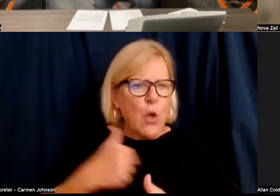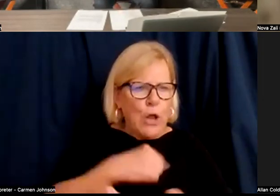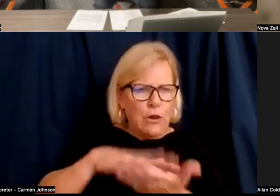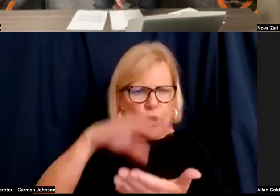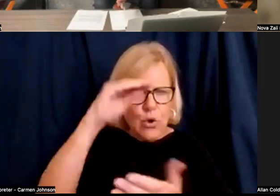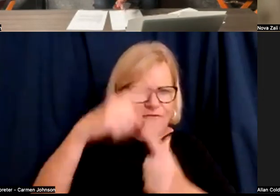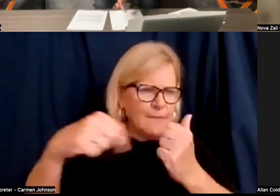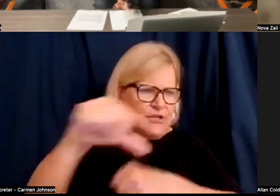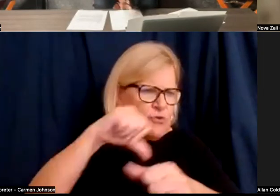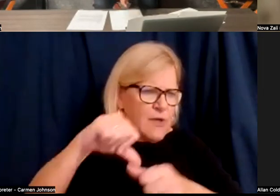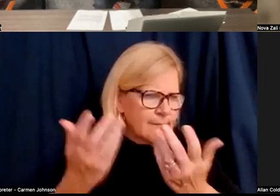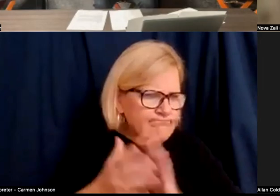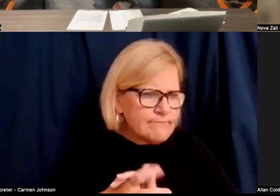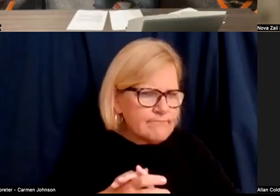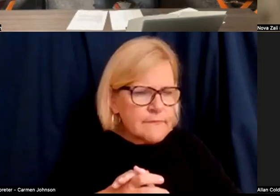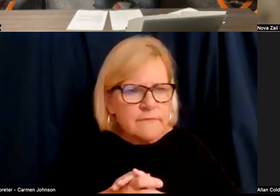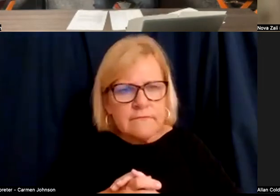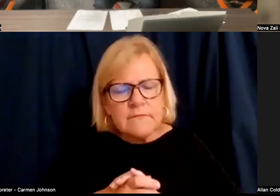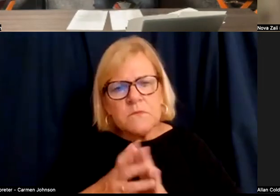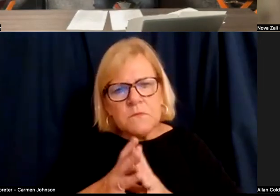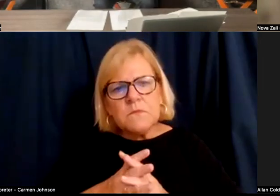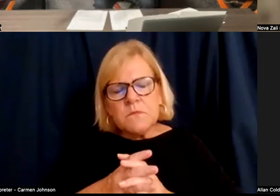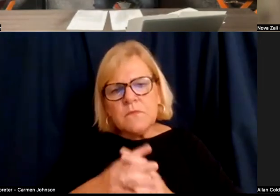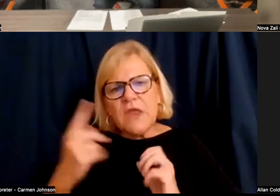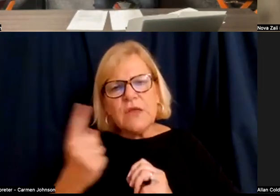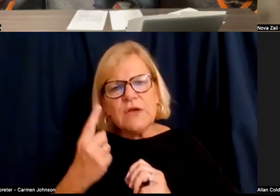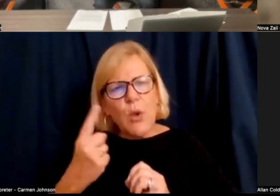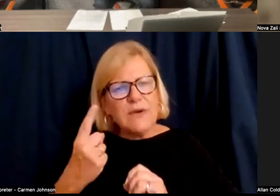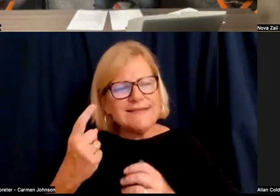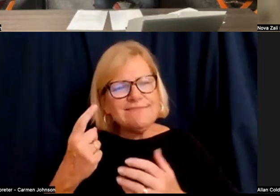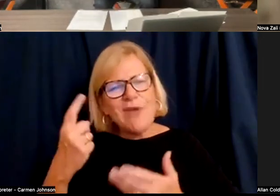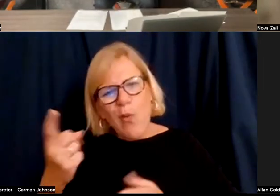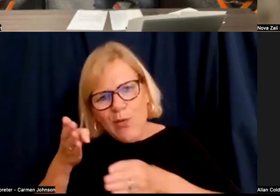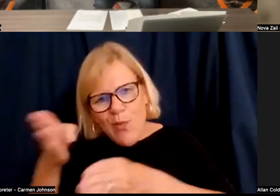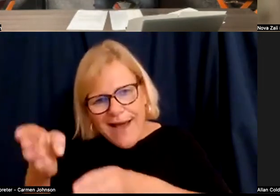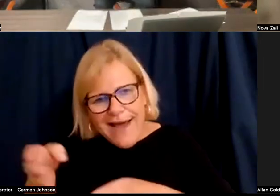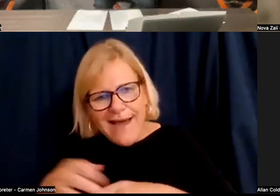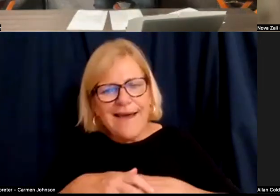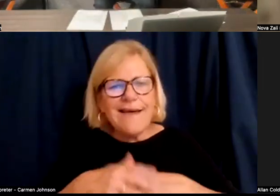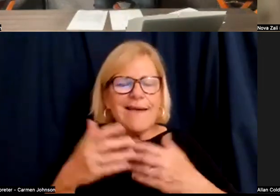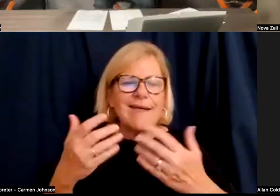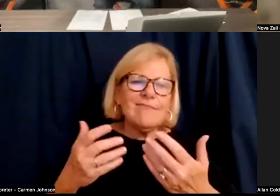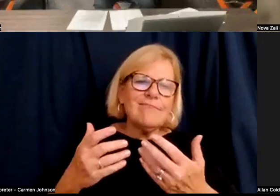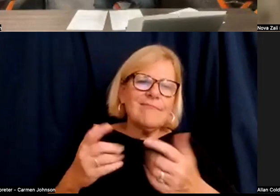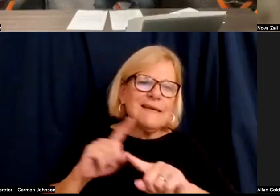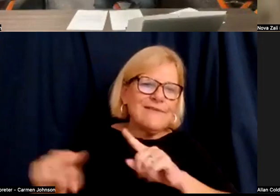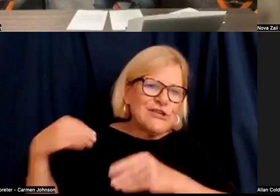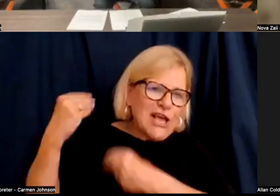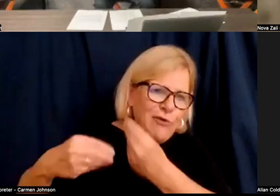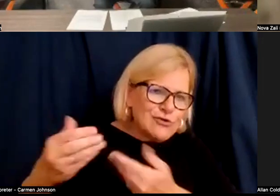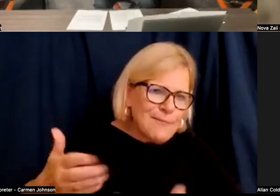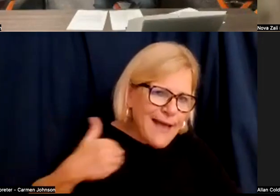learn from each other? There's always the one way in how a different generation may